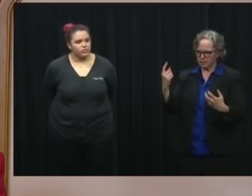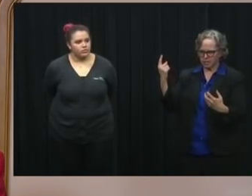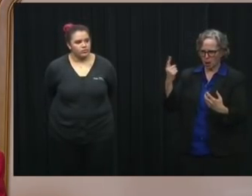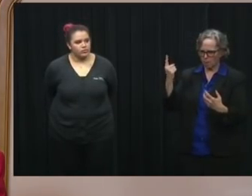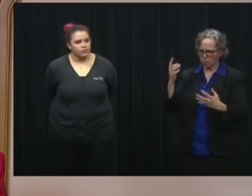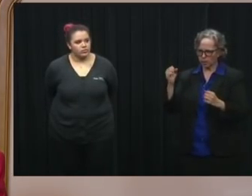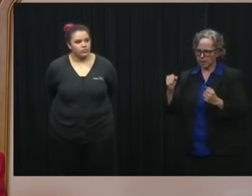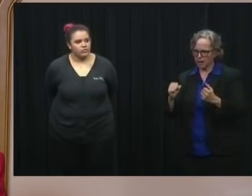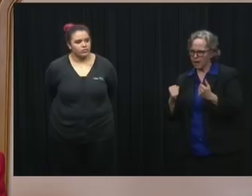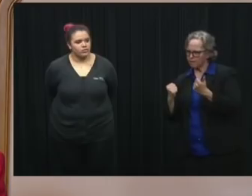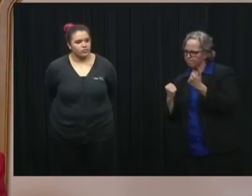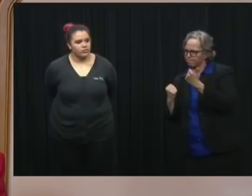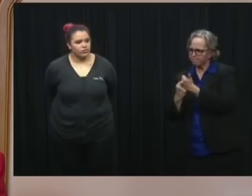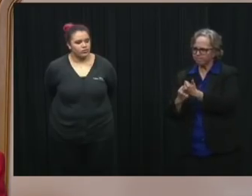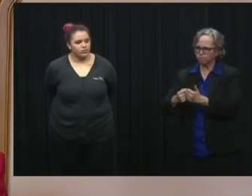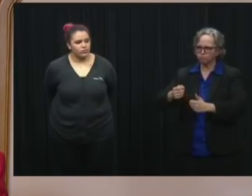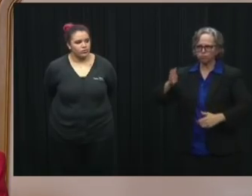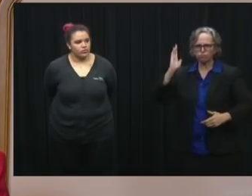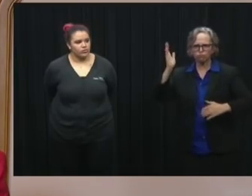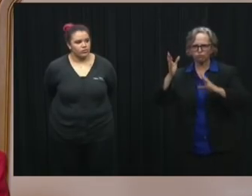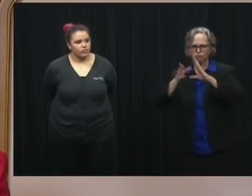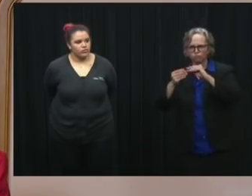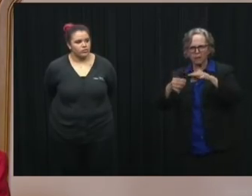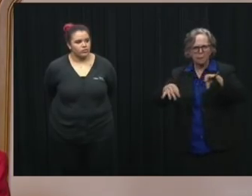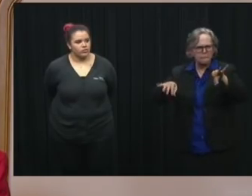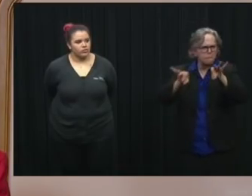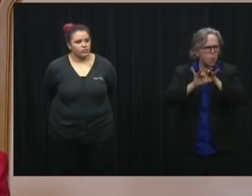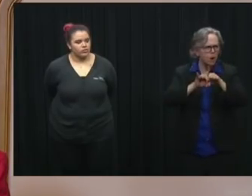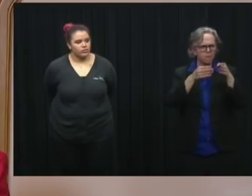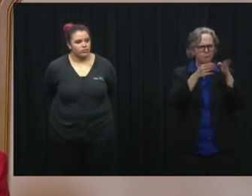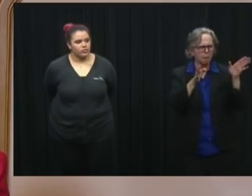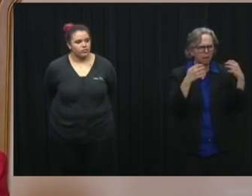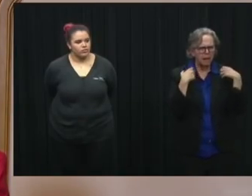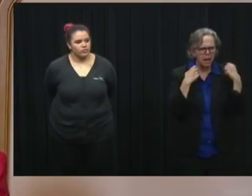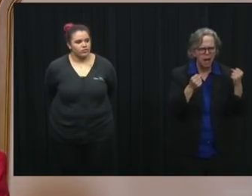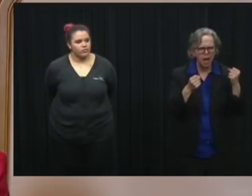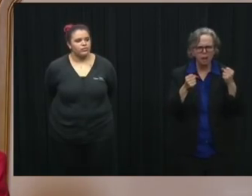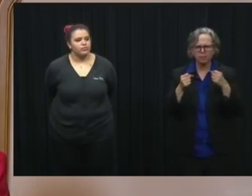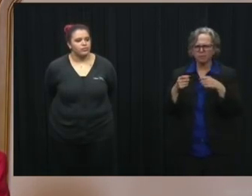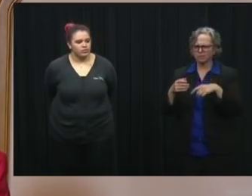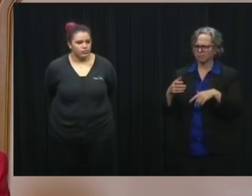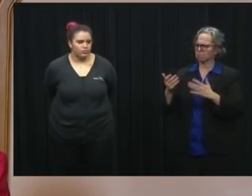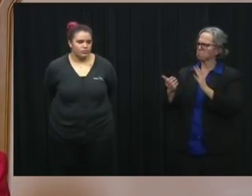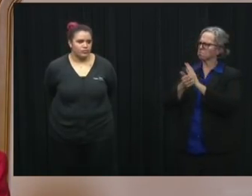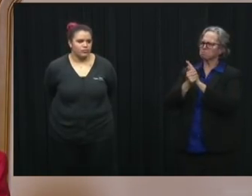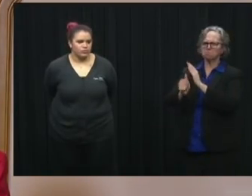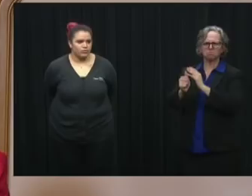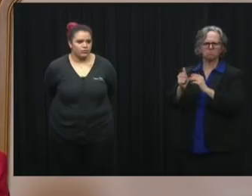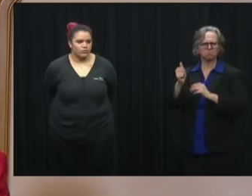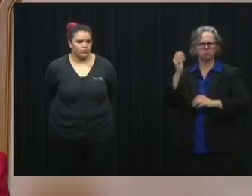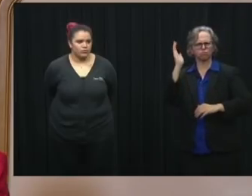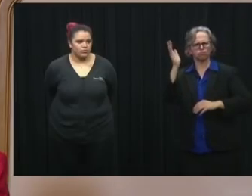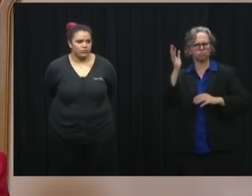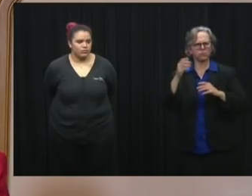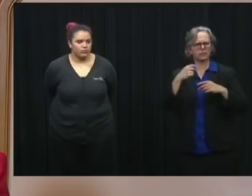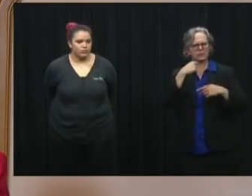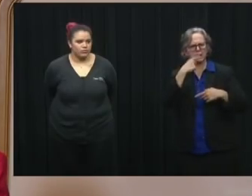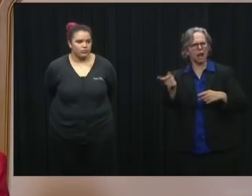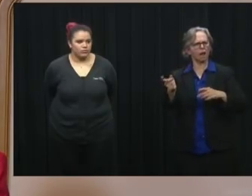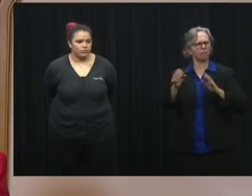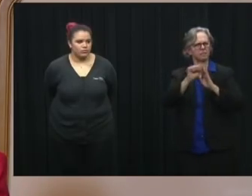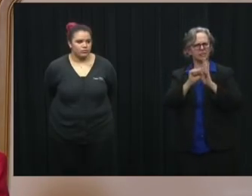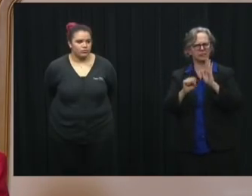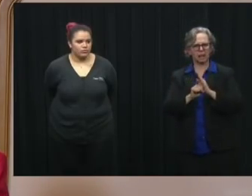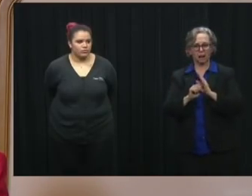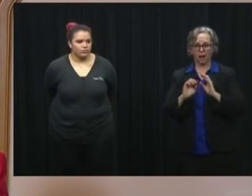who is articulate and can talk directly to the people of the state. I had no idea, obviously, that we were going to end up